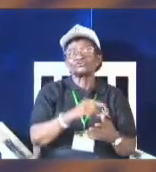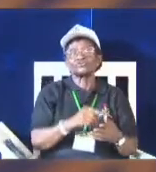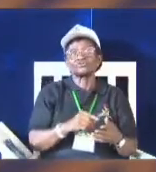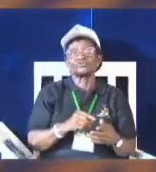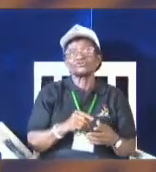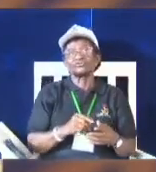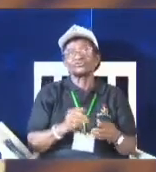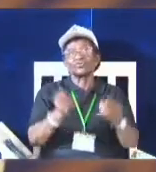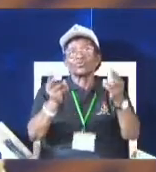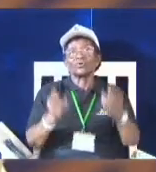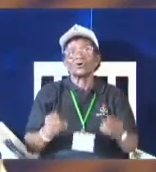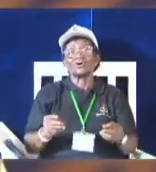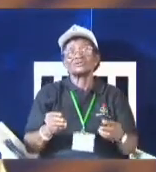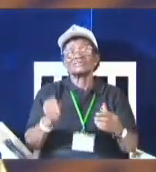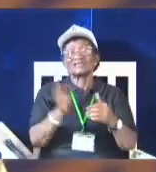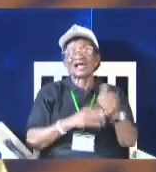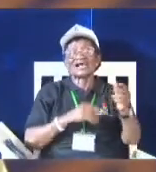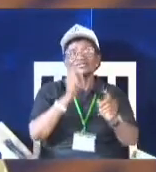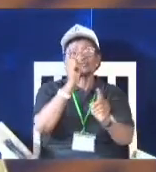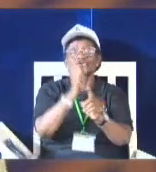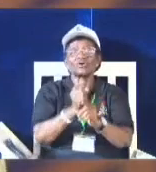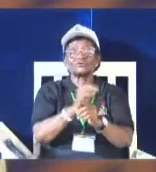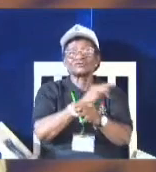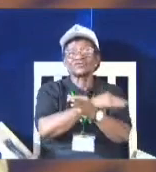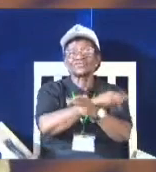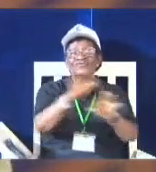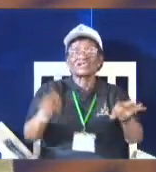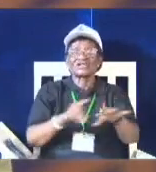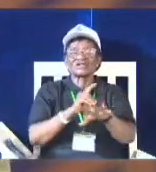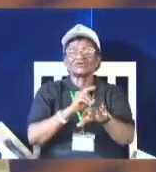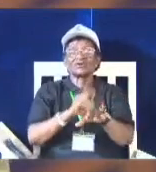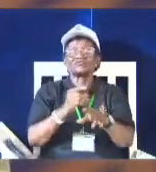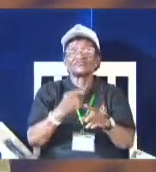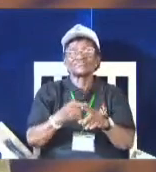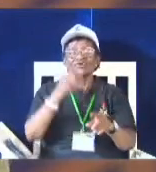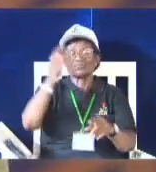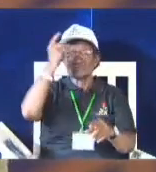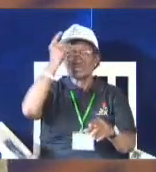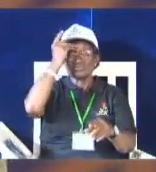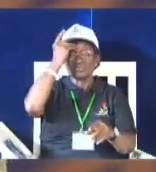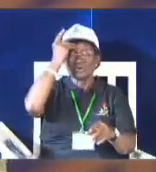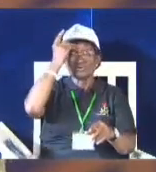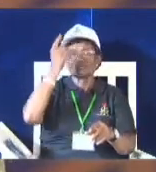than just freedom from demons.